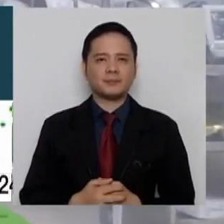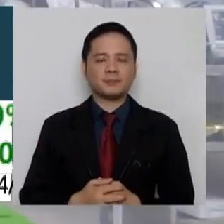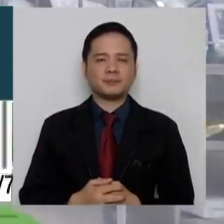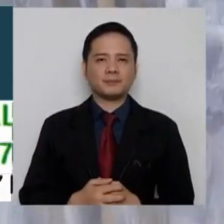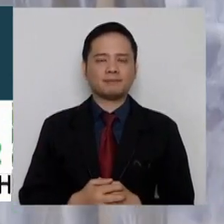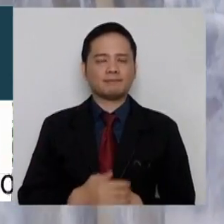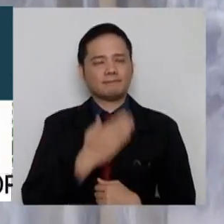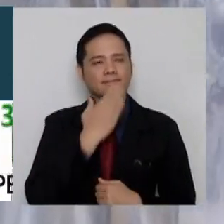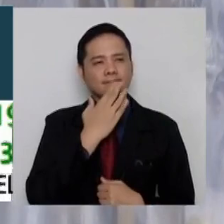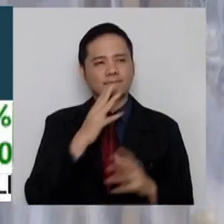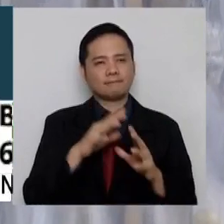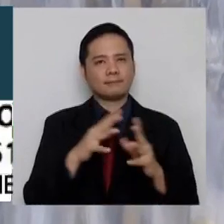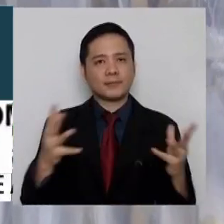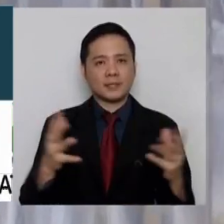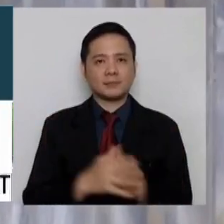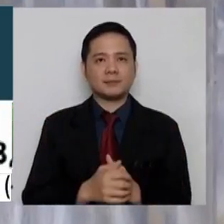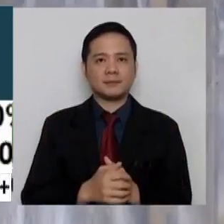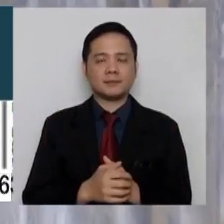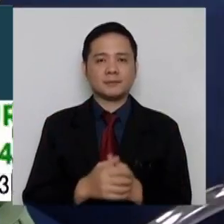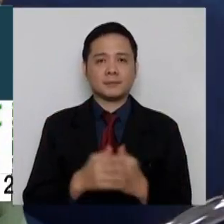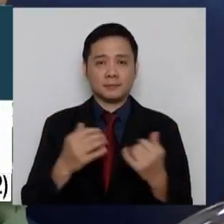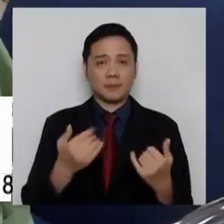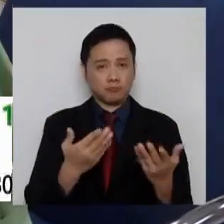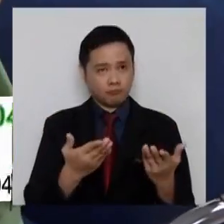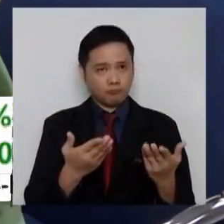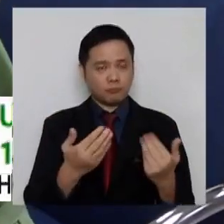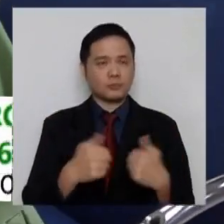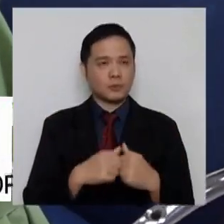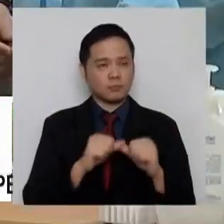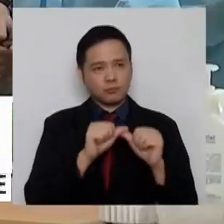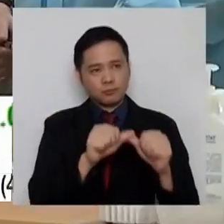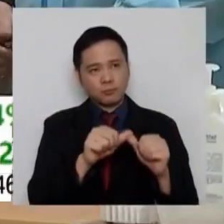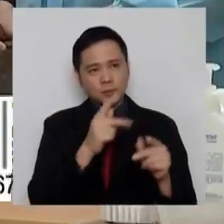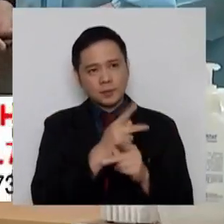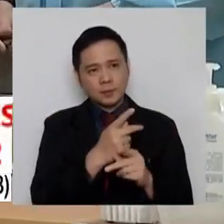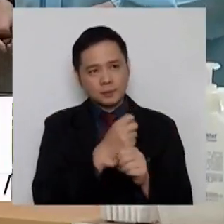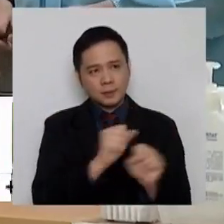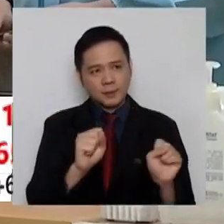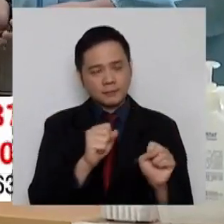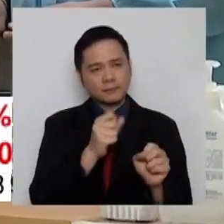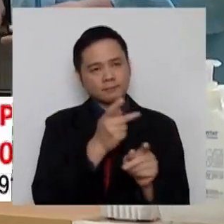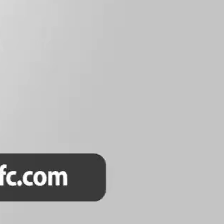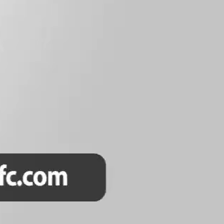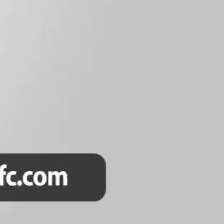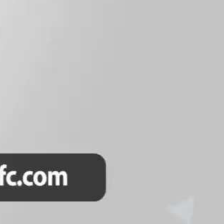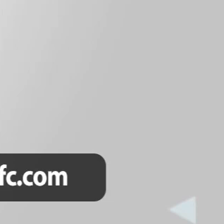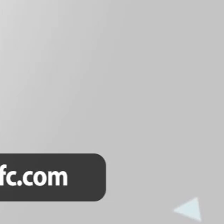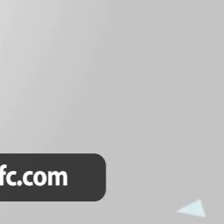Thanks a lot. Katrina Domingo there joining us on the line. Continue to keep safe, Kat. Take care.